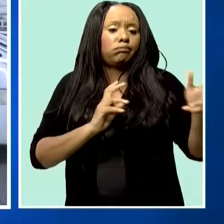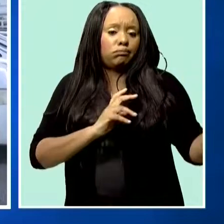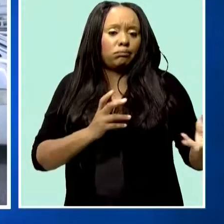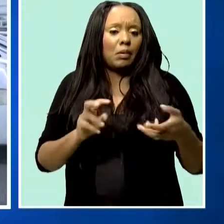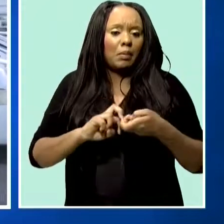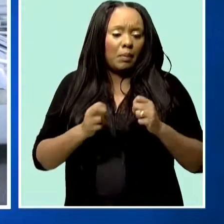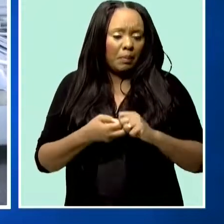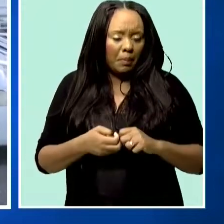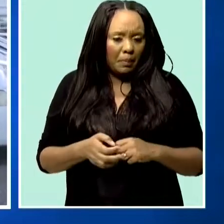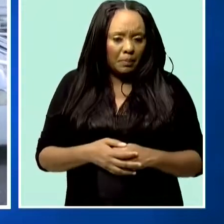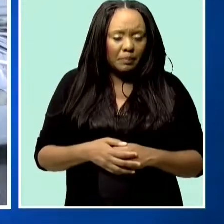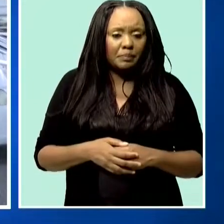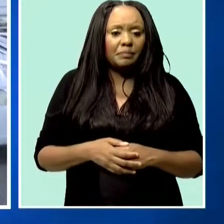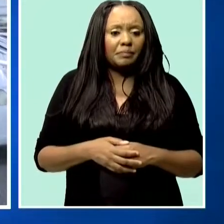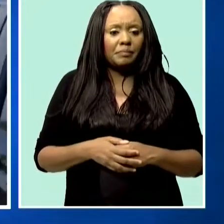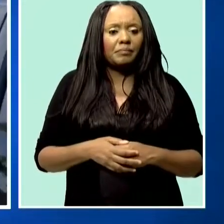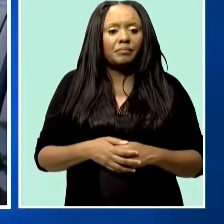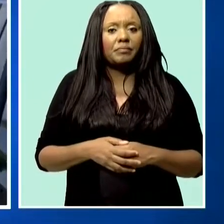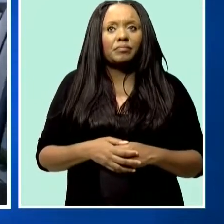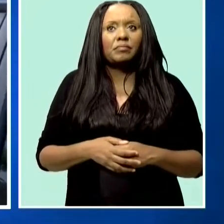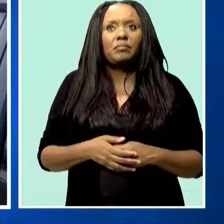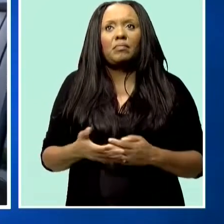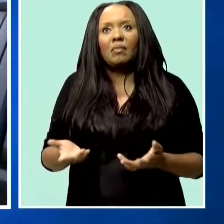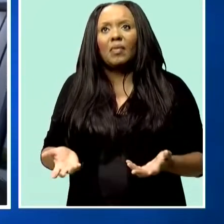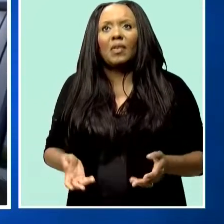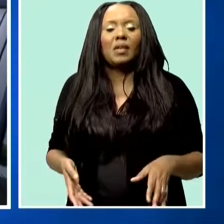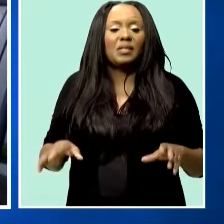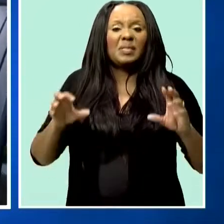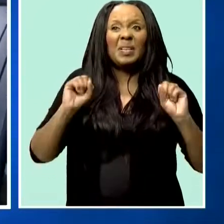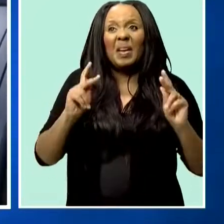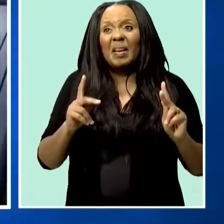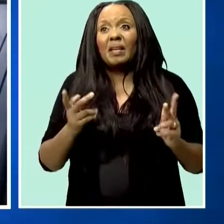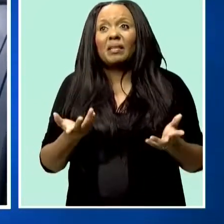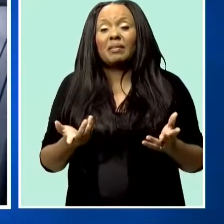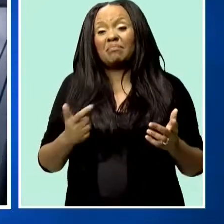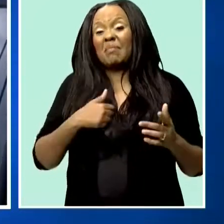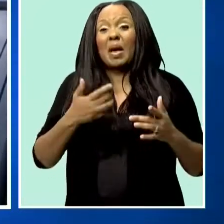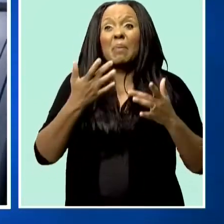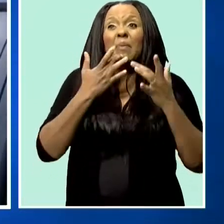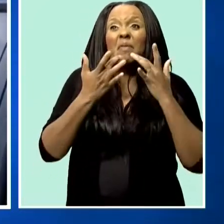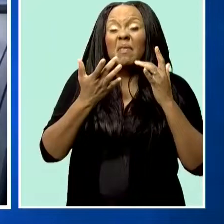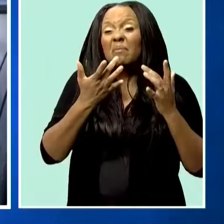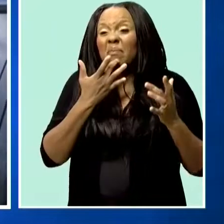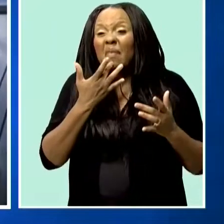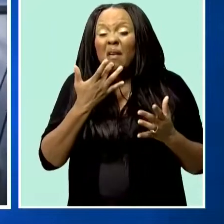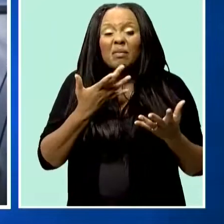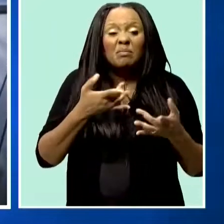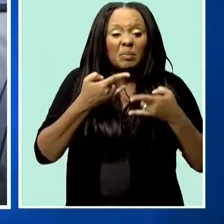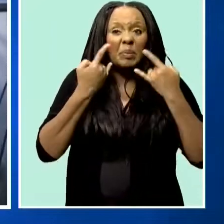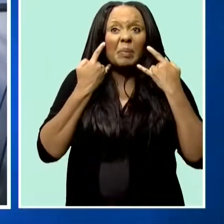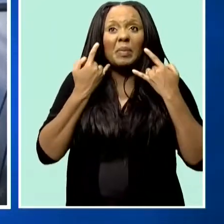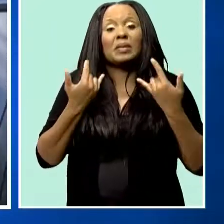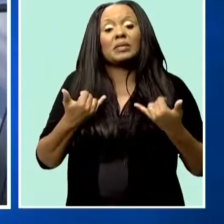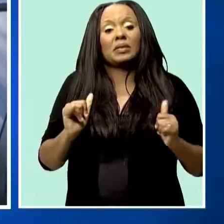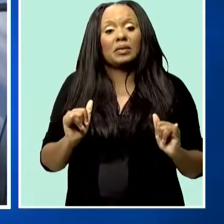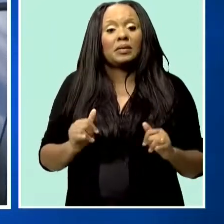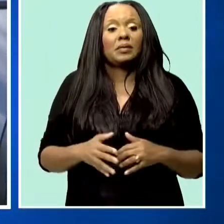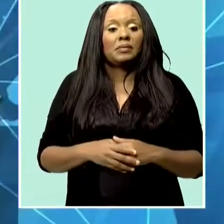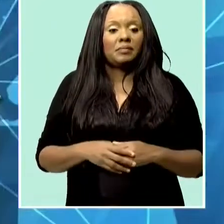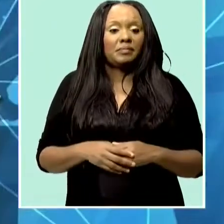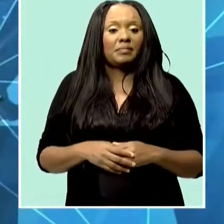of problems in the long run. It's okay. I think it's okay, but I prefer to wear my mask at this point in